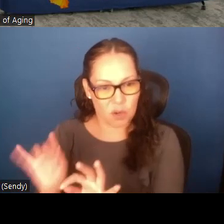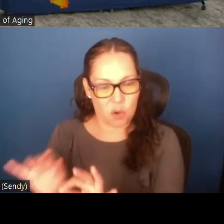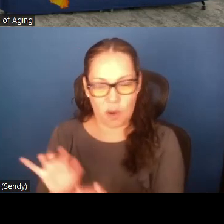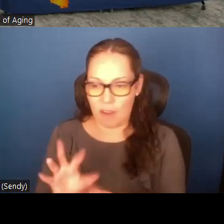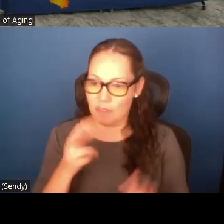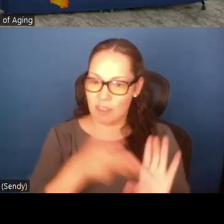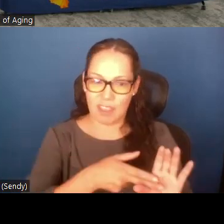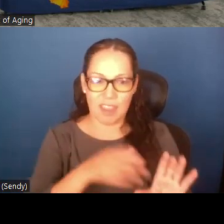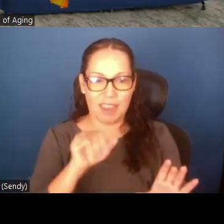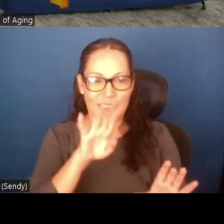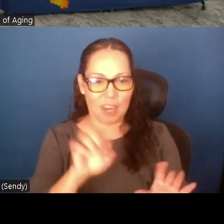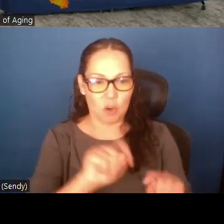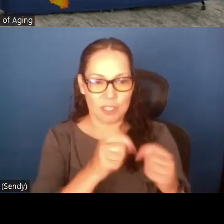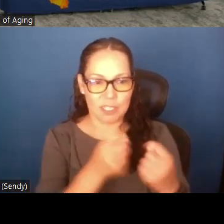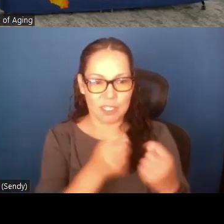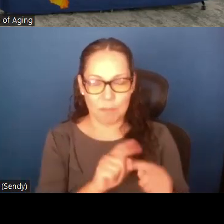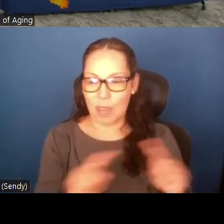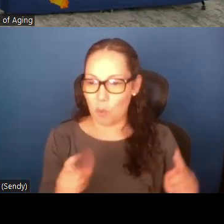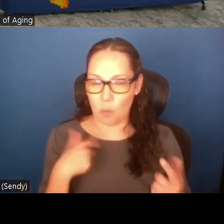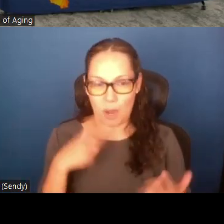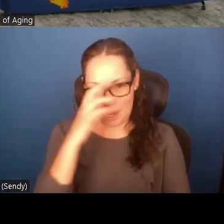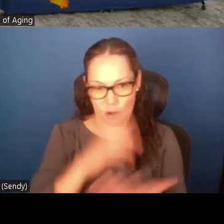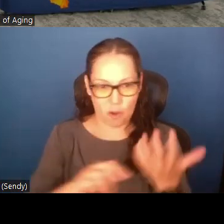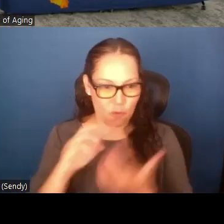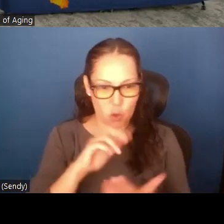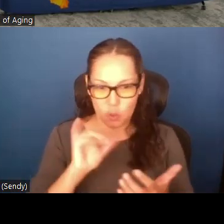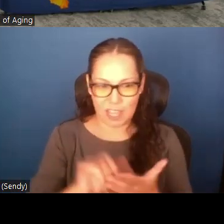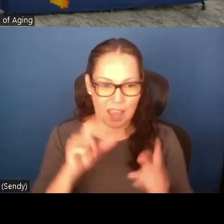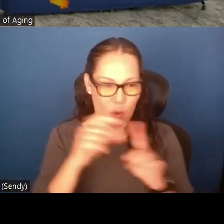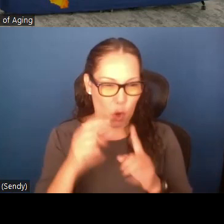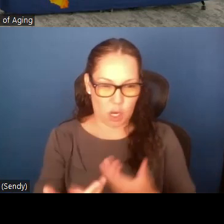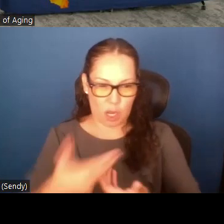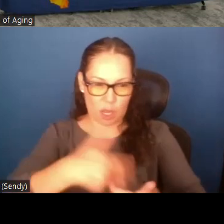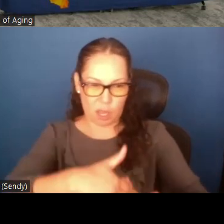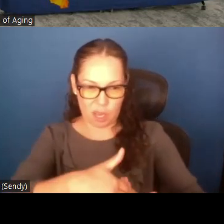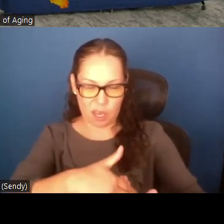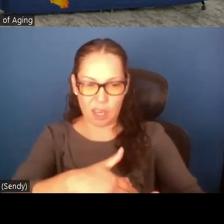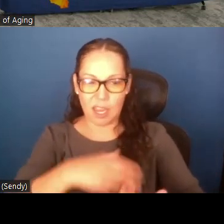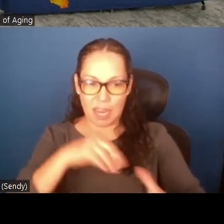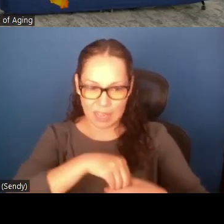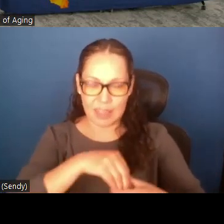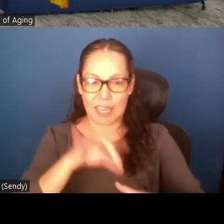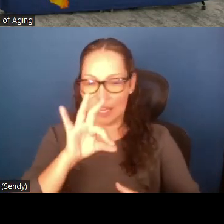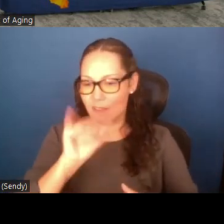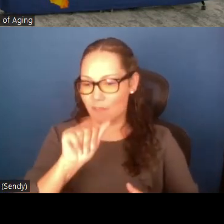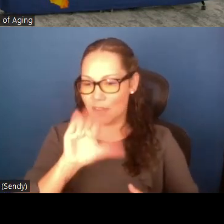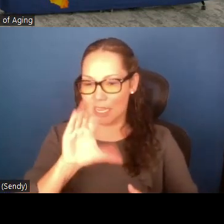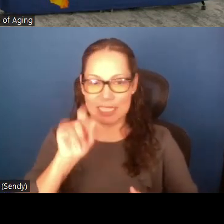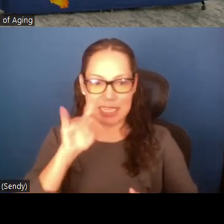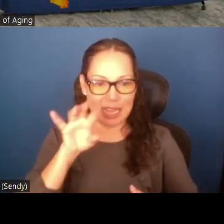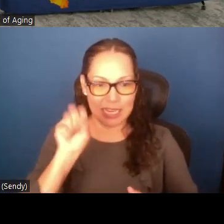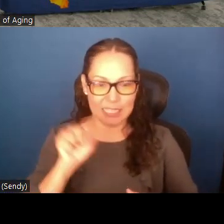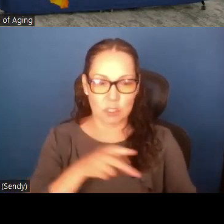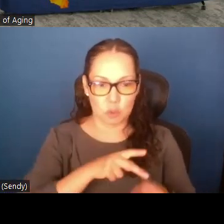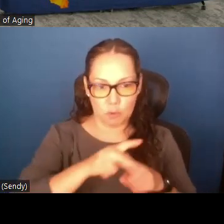but we really didn't want to confuse that with the care teams within facilities that are comprised of professional staff.